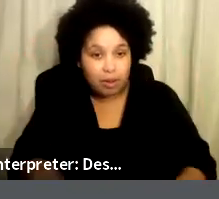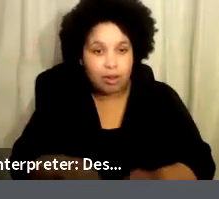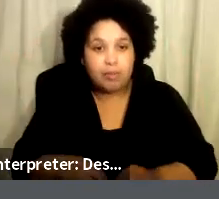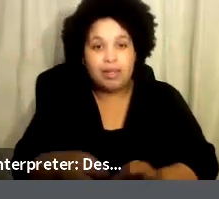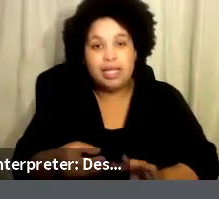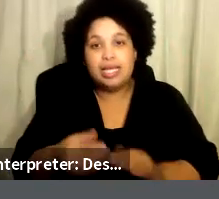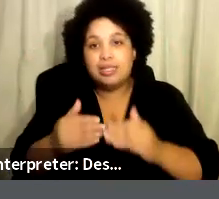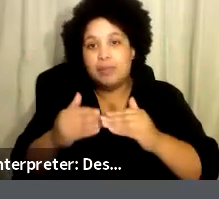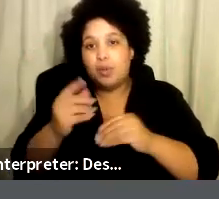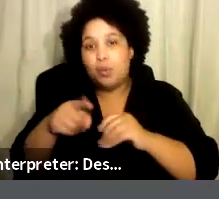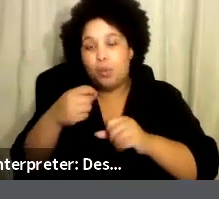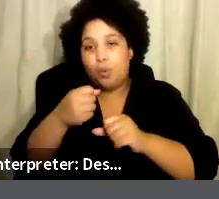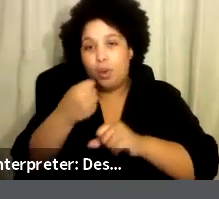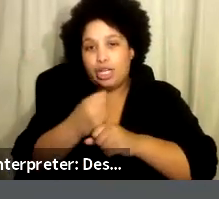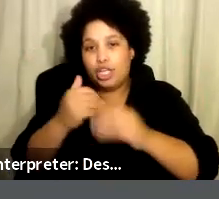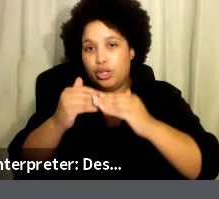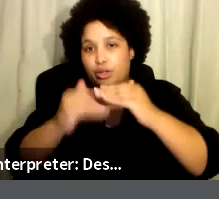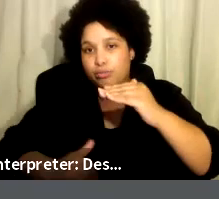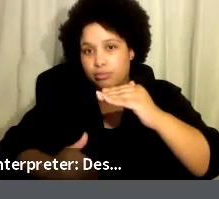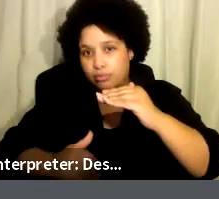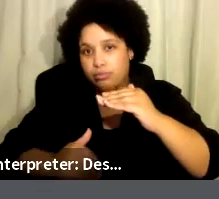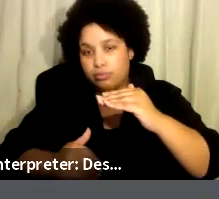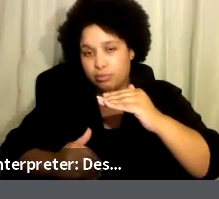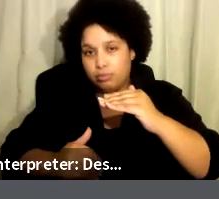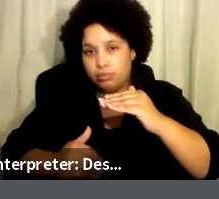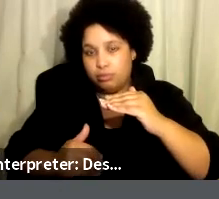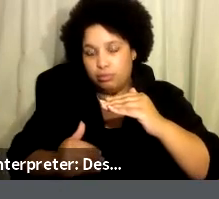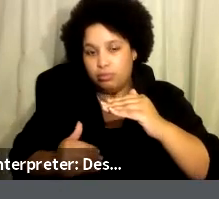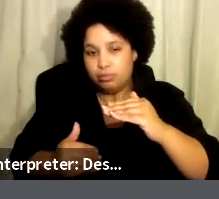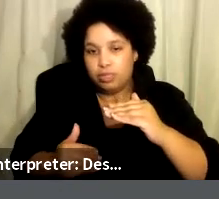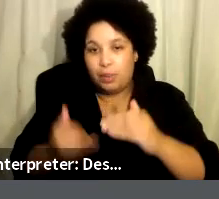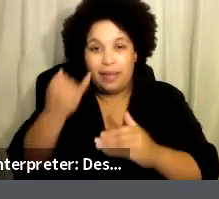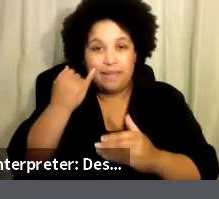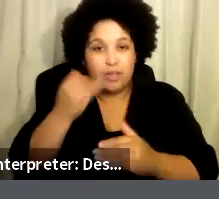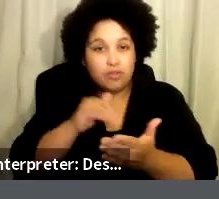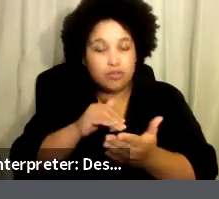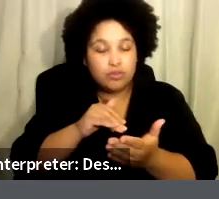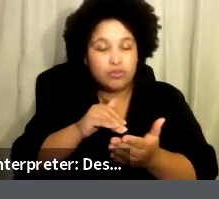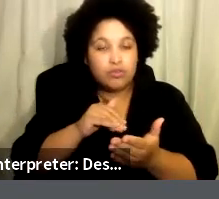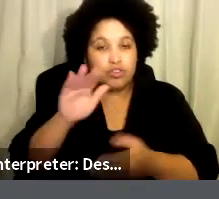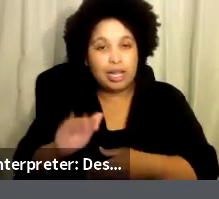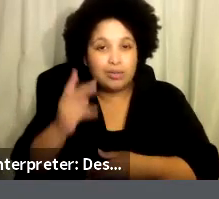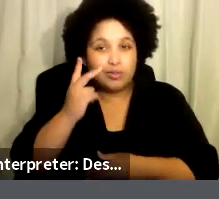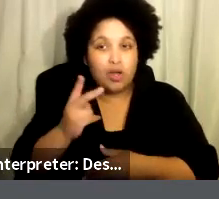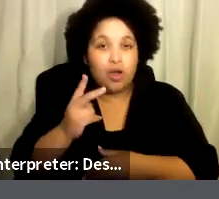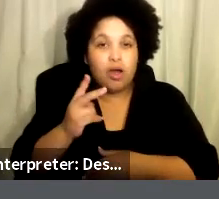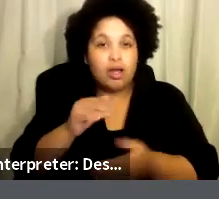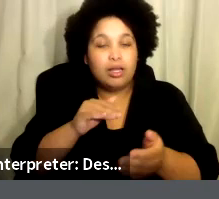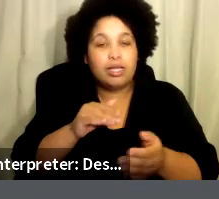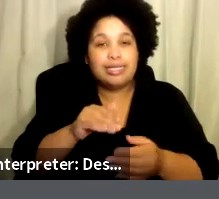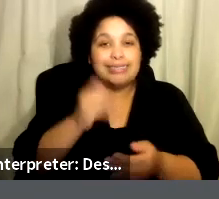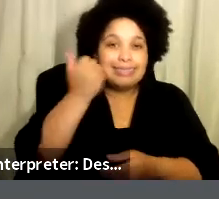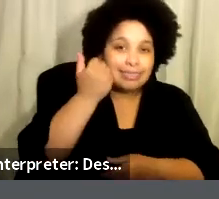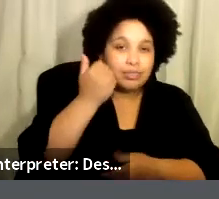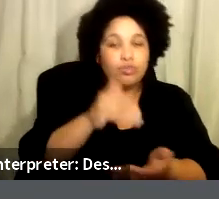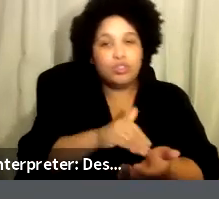last year. So if your child has already seen a dentist or a doctor within the last year, then we can use